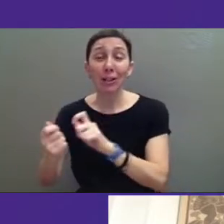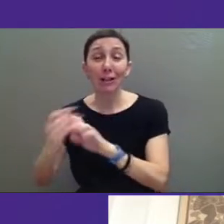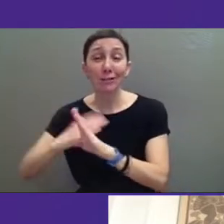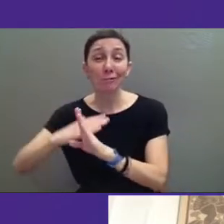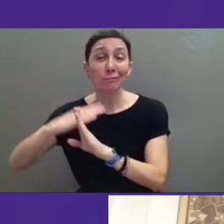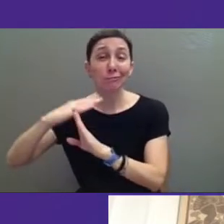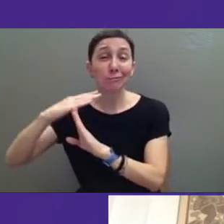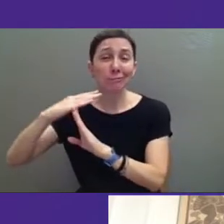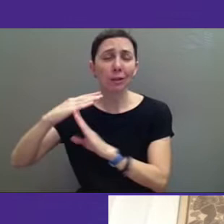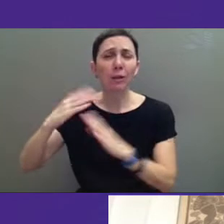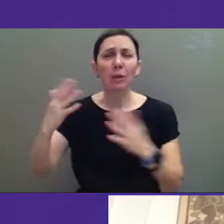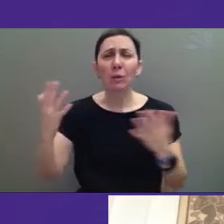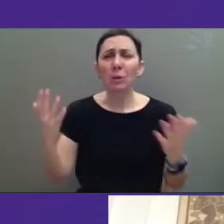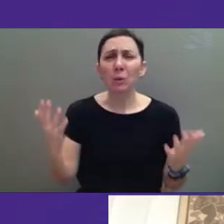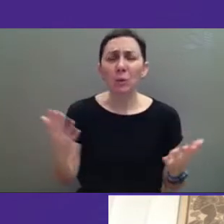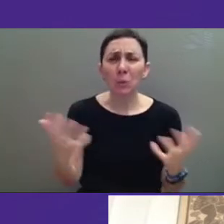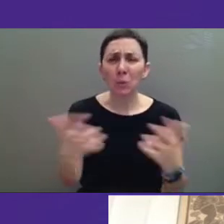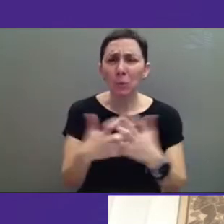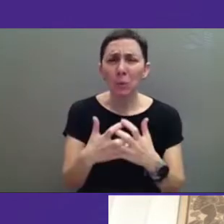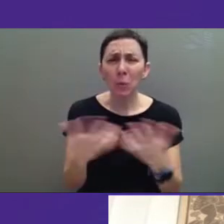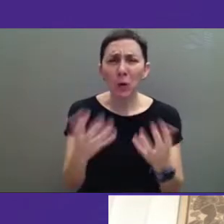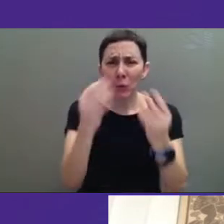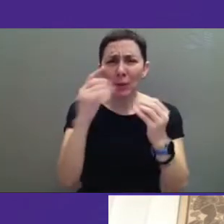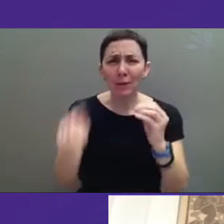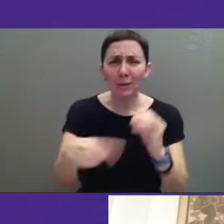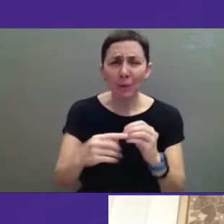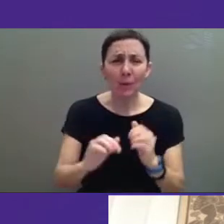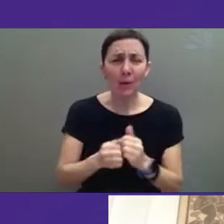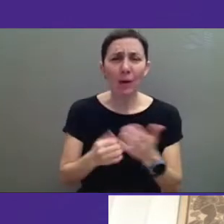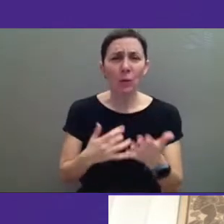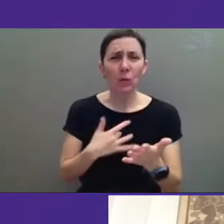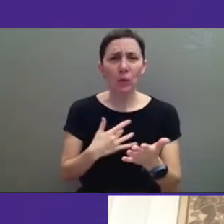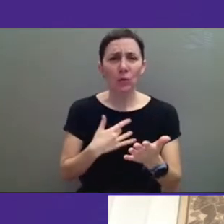think about and how do you feel?